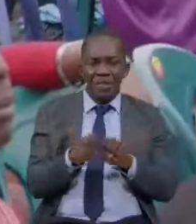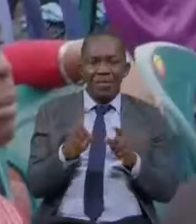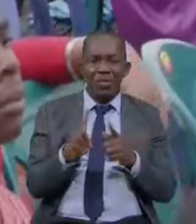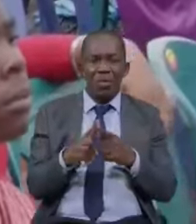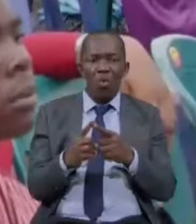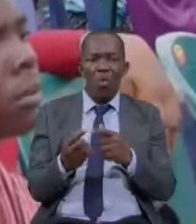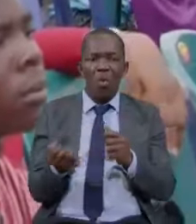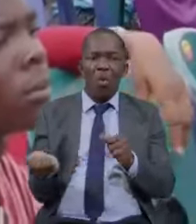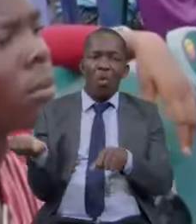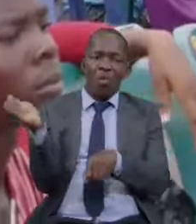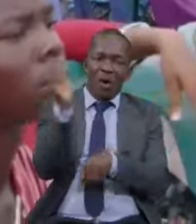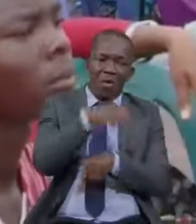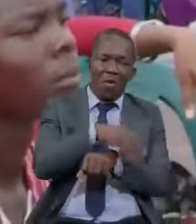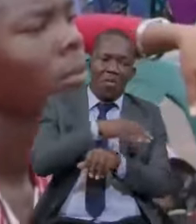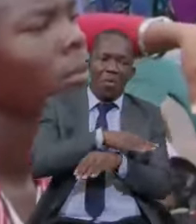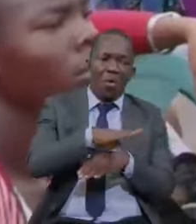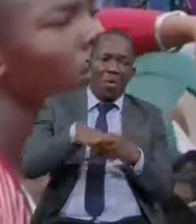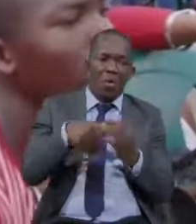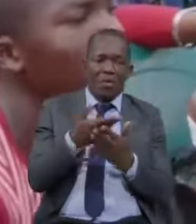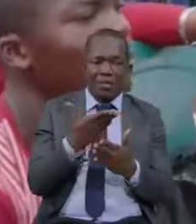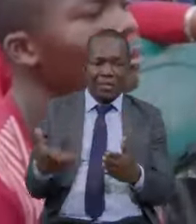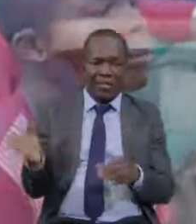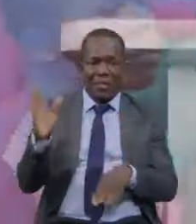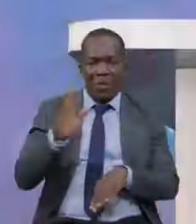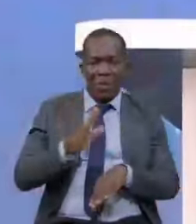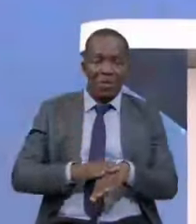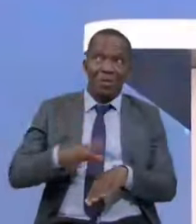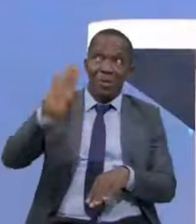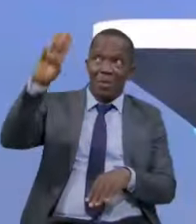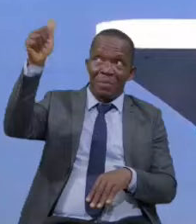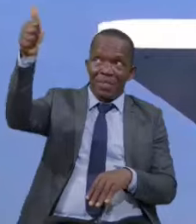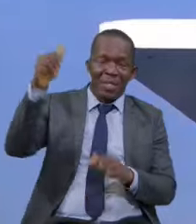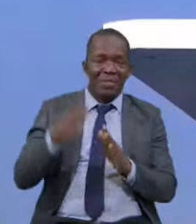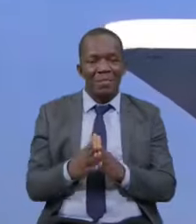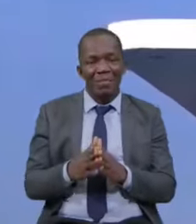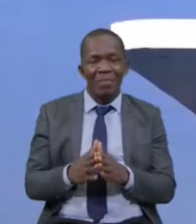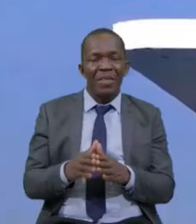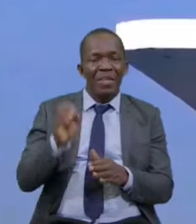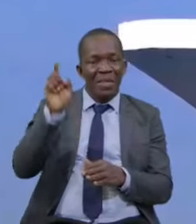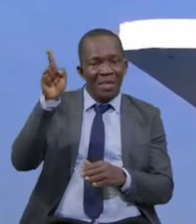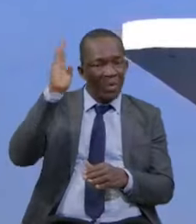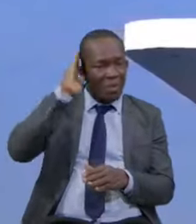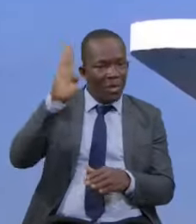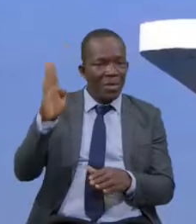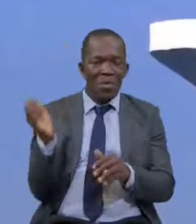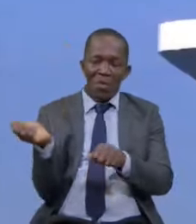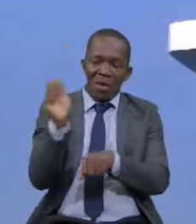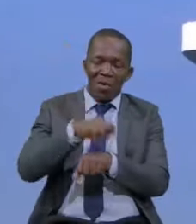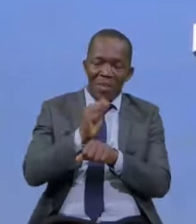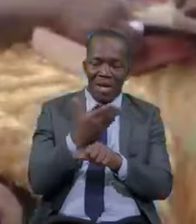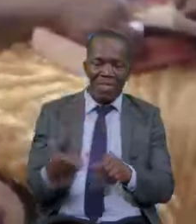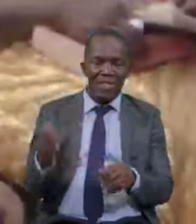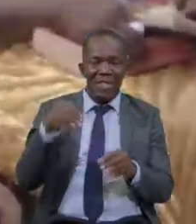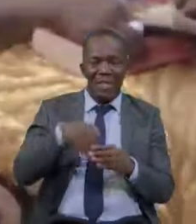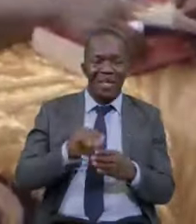things unto himself. He'll subdue everything in our lives to himself